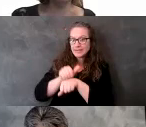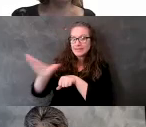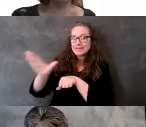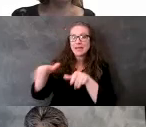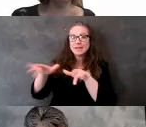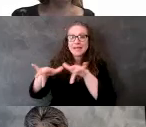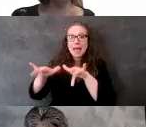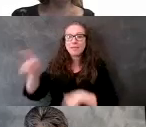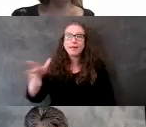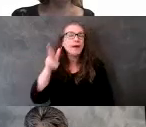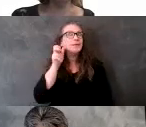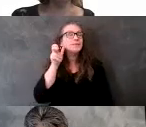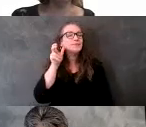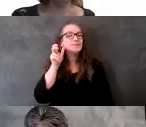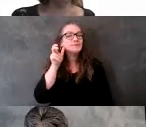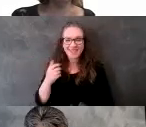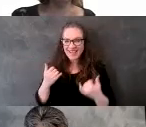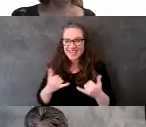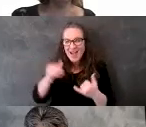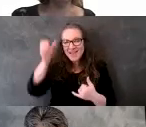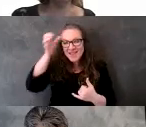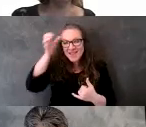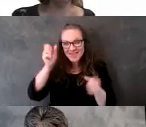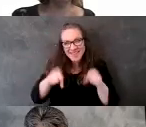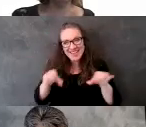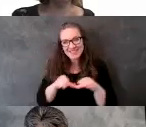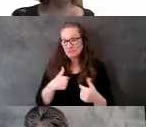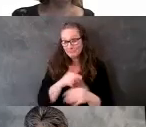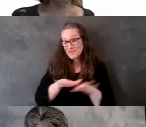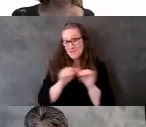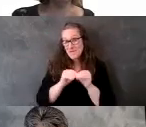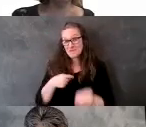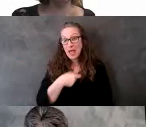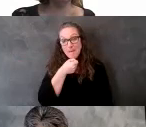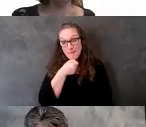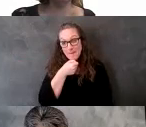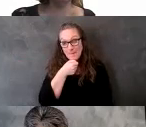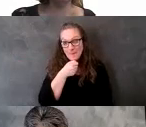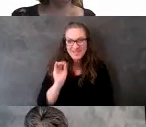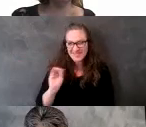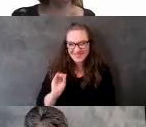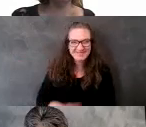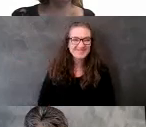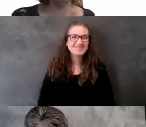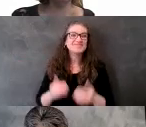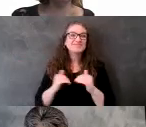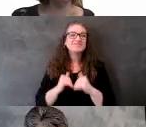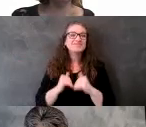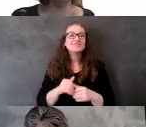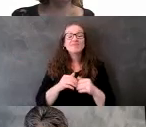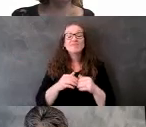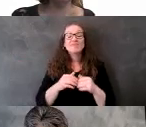are many computer programs which do that, and I don't have to do that anymore. Electronic files, MS